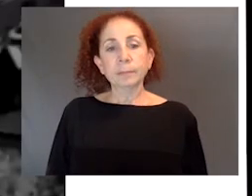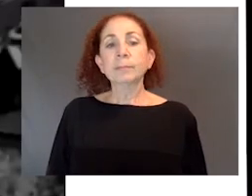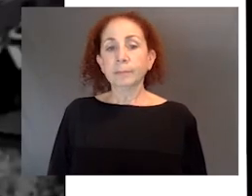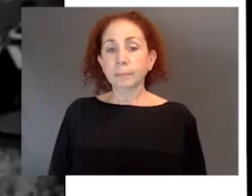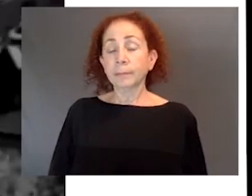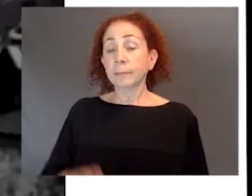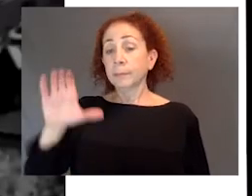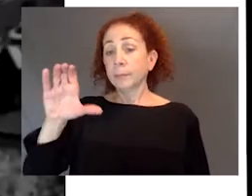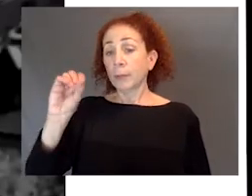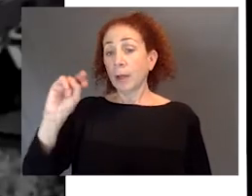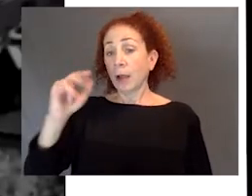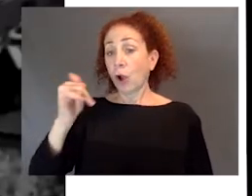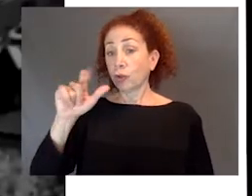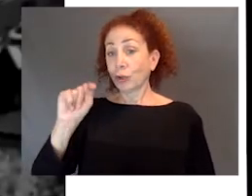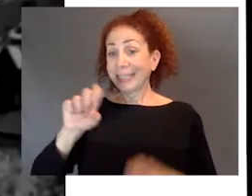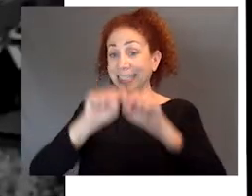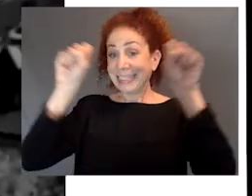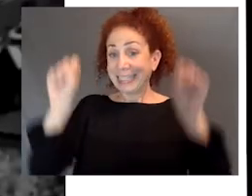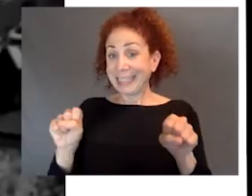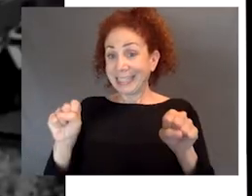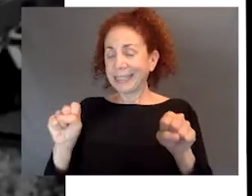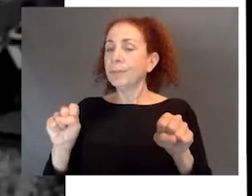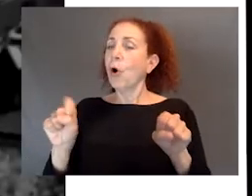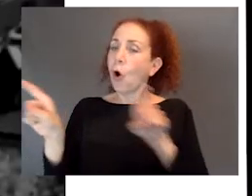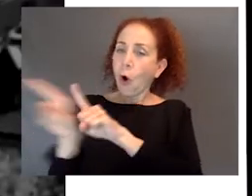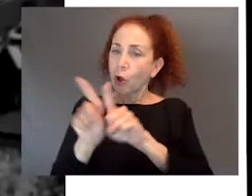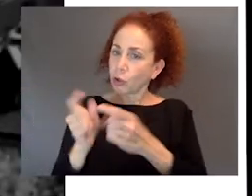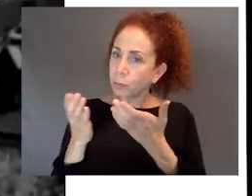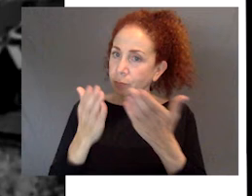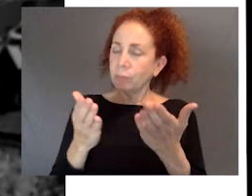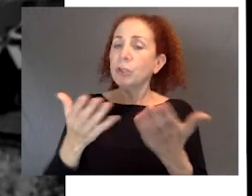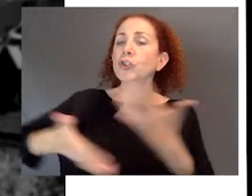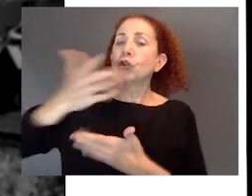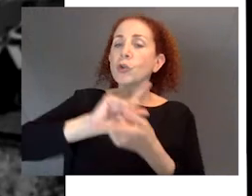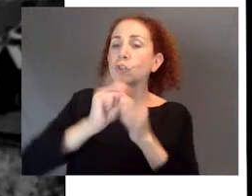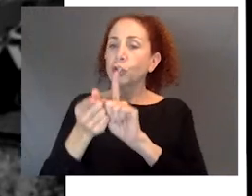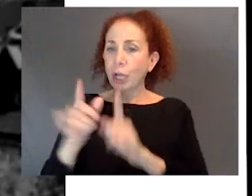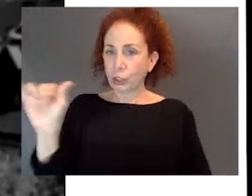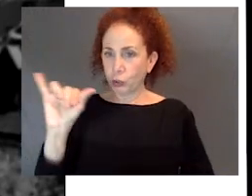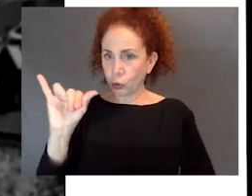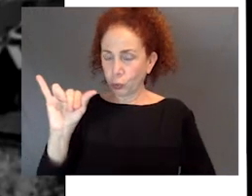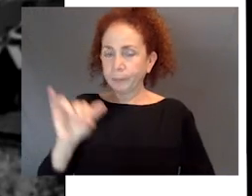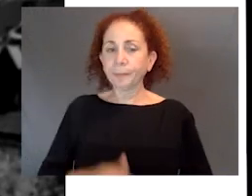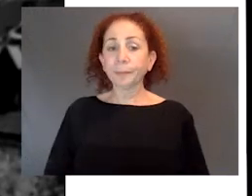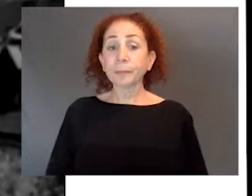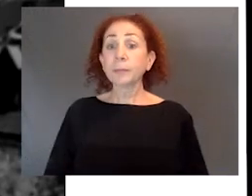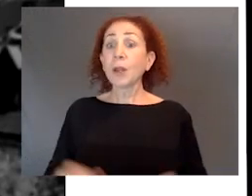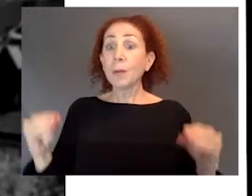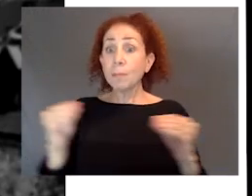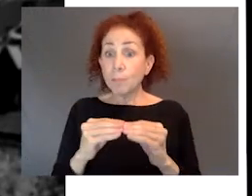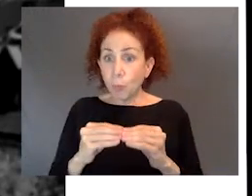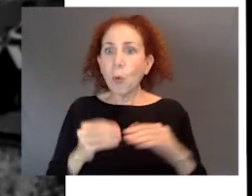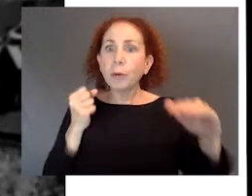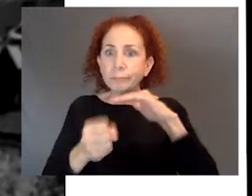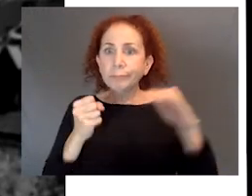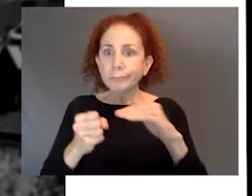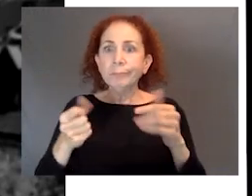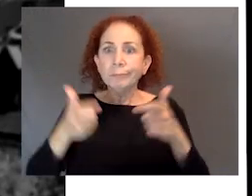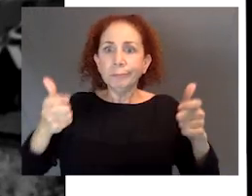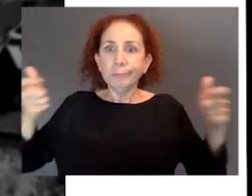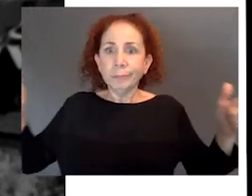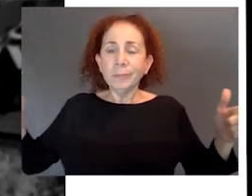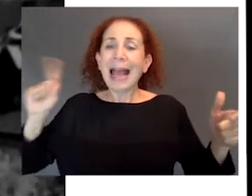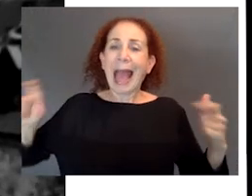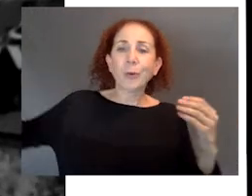The Congregate System brought with it many additional social changes to Eastern State as well. With the increase in population, the prison officials